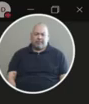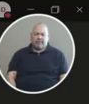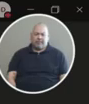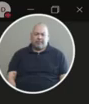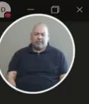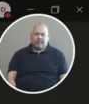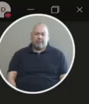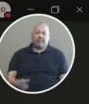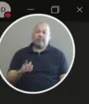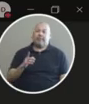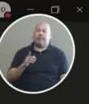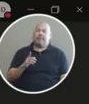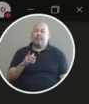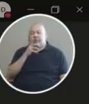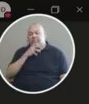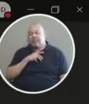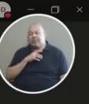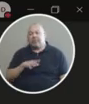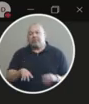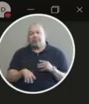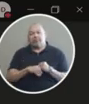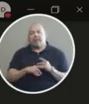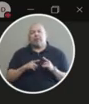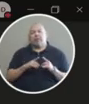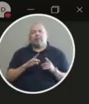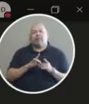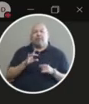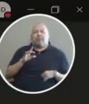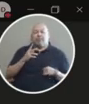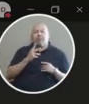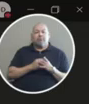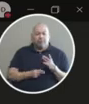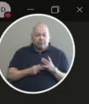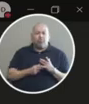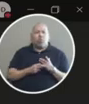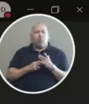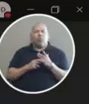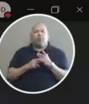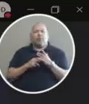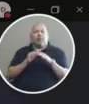As amended today, the ordinance now includes both residential and commercial.